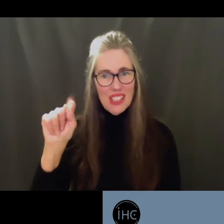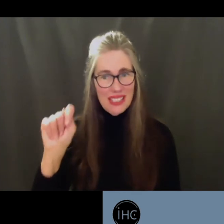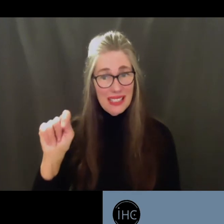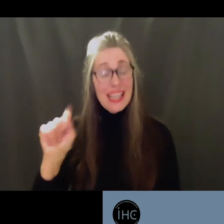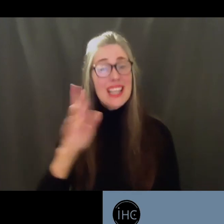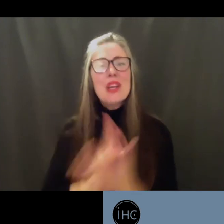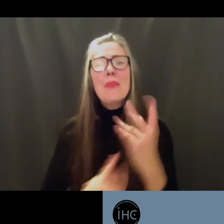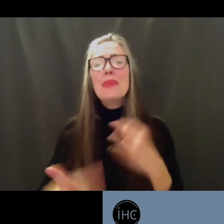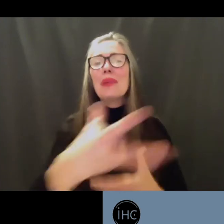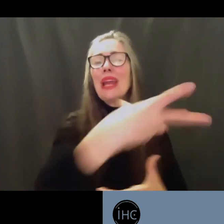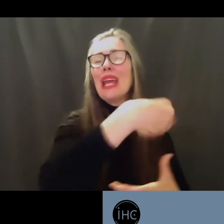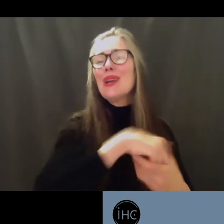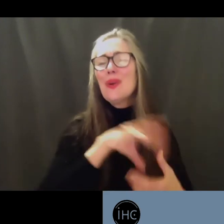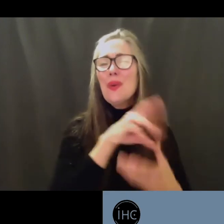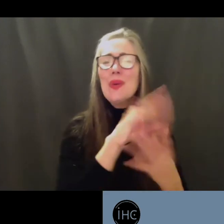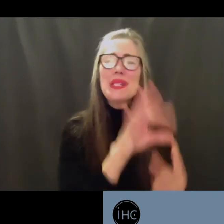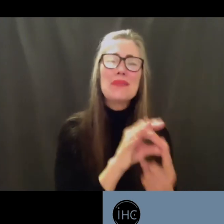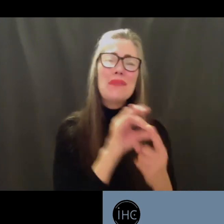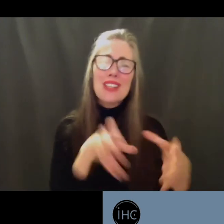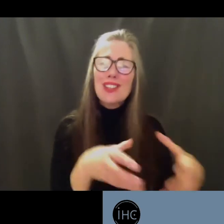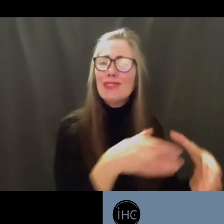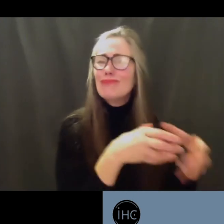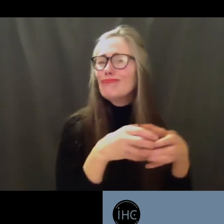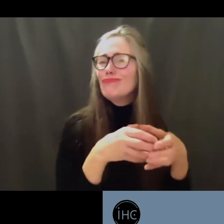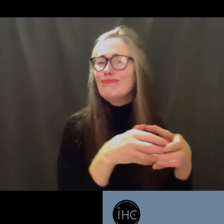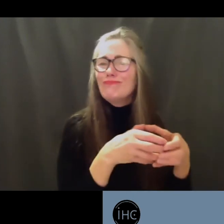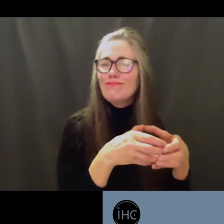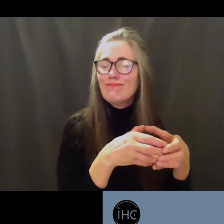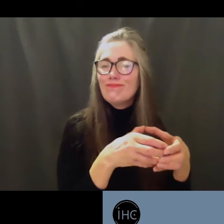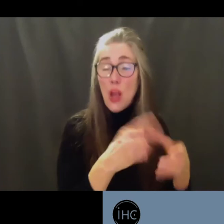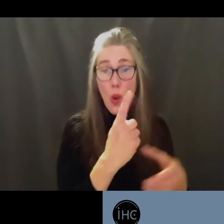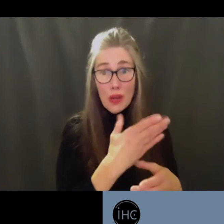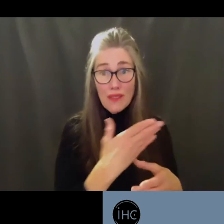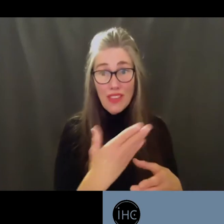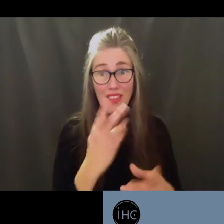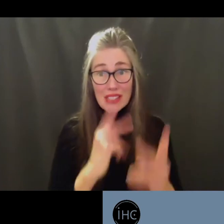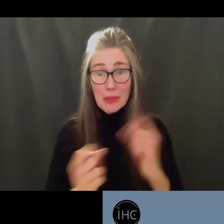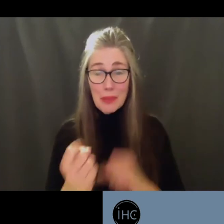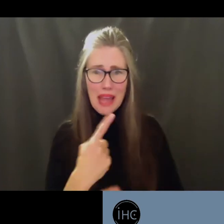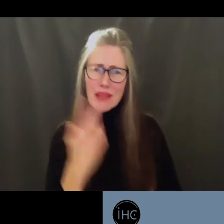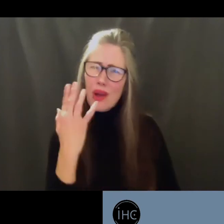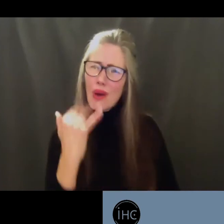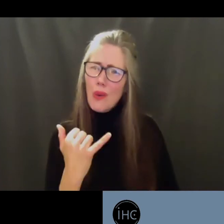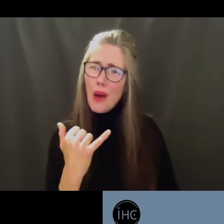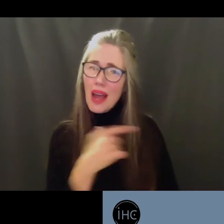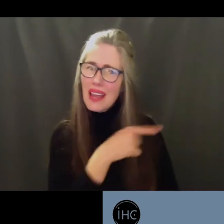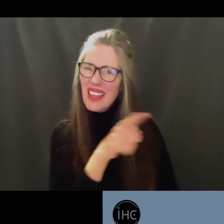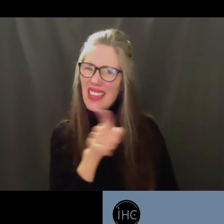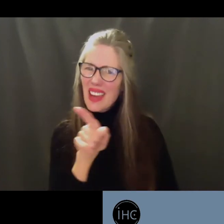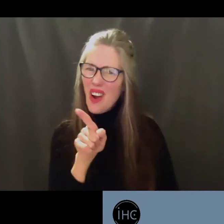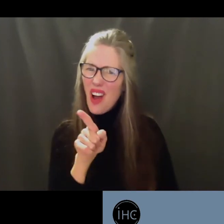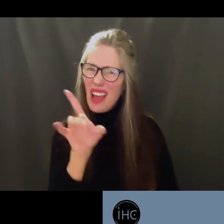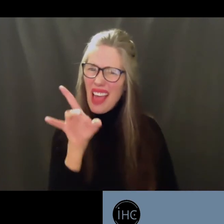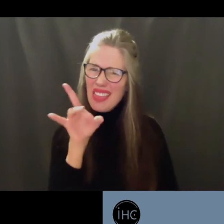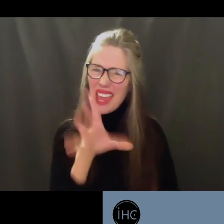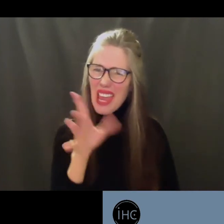included, and you make them feel special. And so one of the things I get asked is, well, why do these guys are all misogynist? How